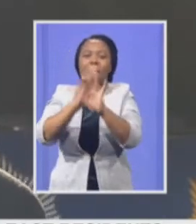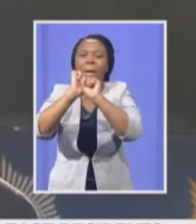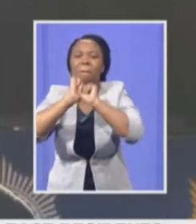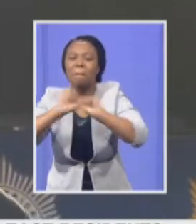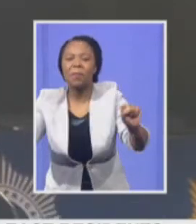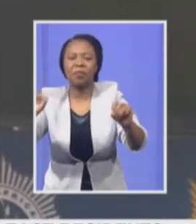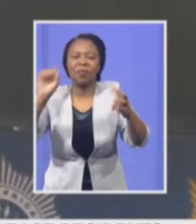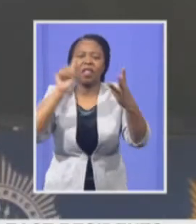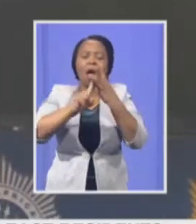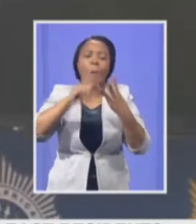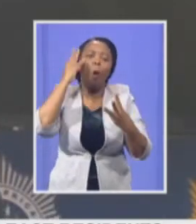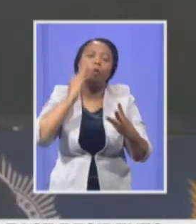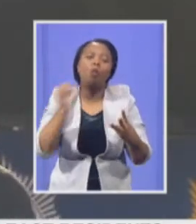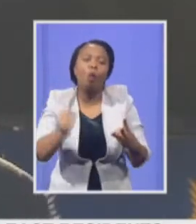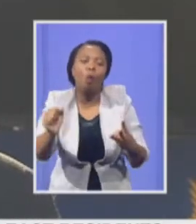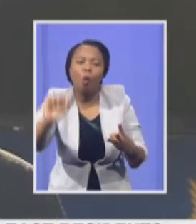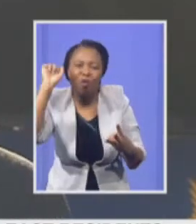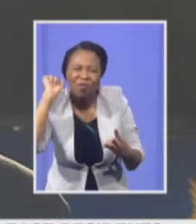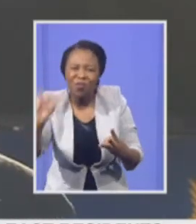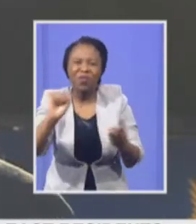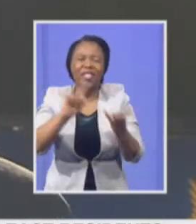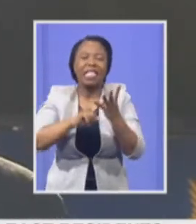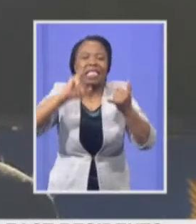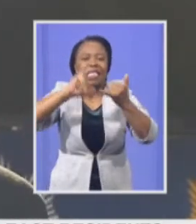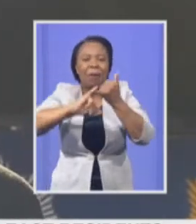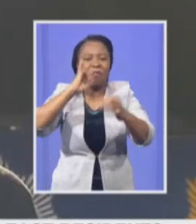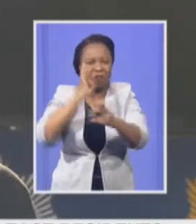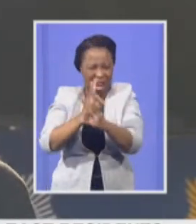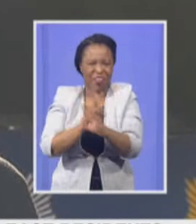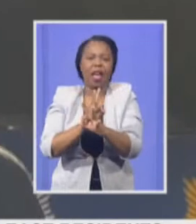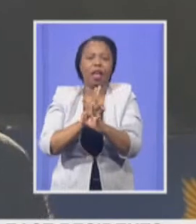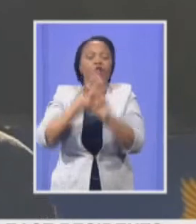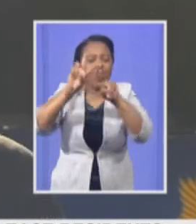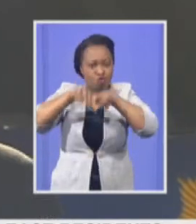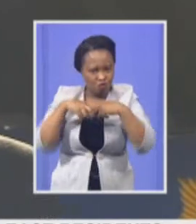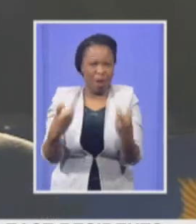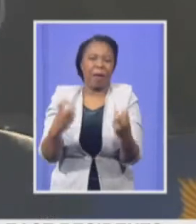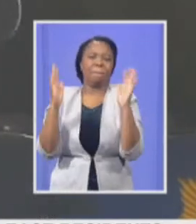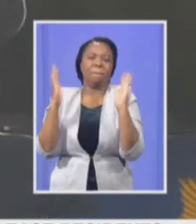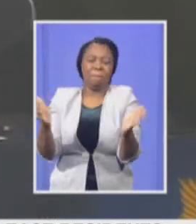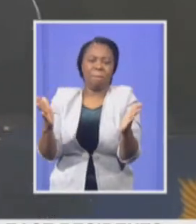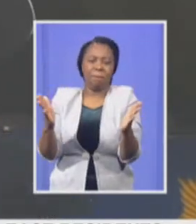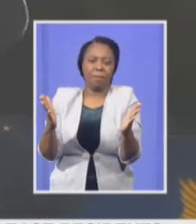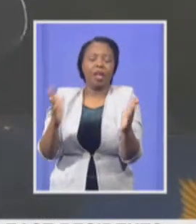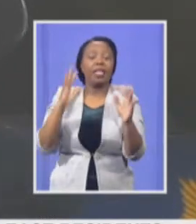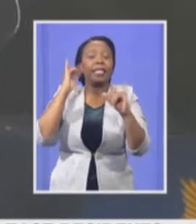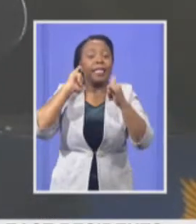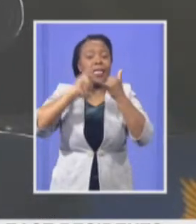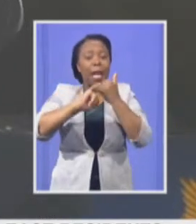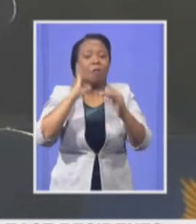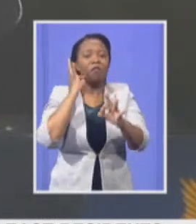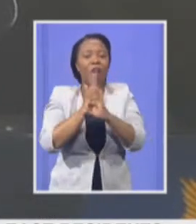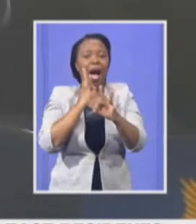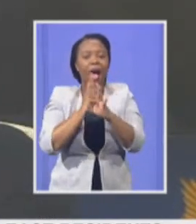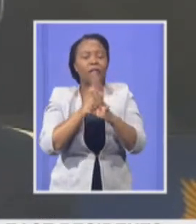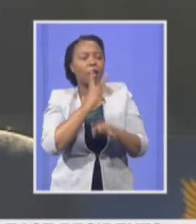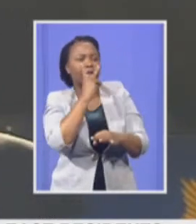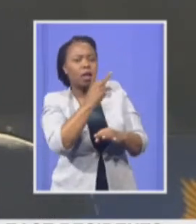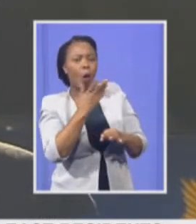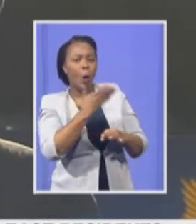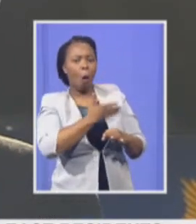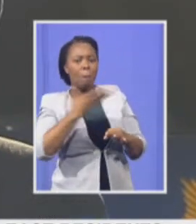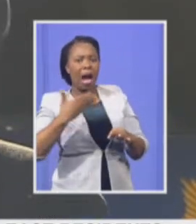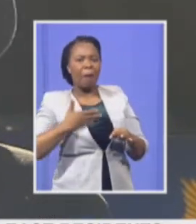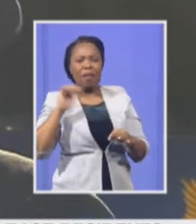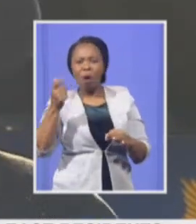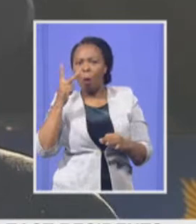bareshwa womkhulu, bareshwa ma stepfather. Lama stepfather ufike la ubona umama usufika ubona amathanga